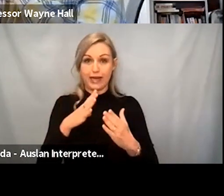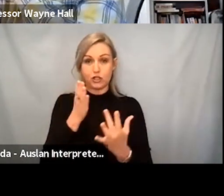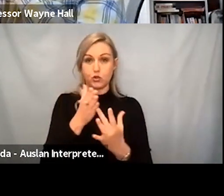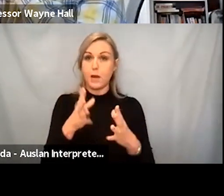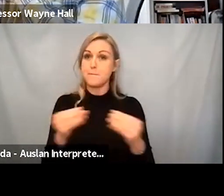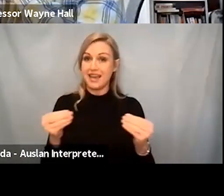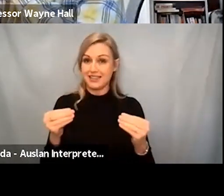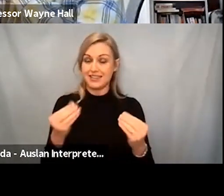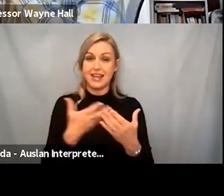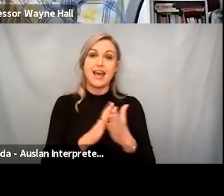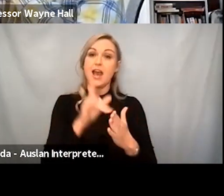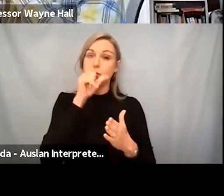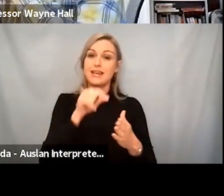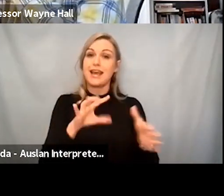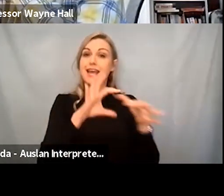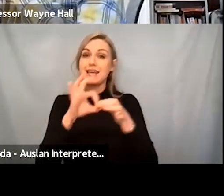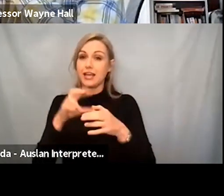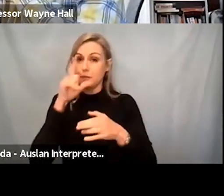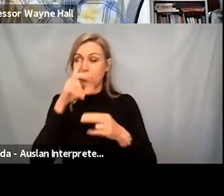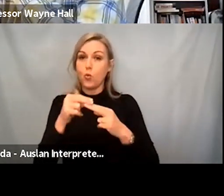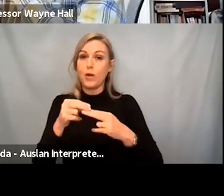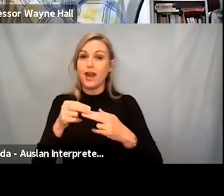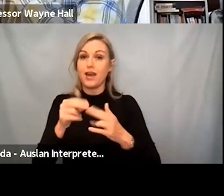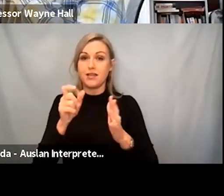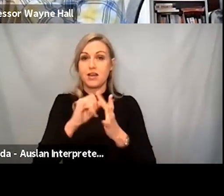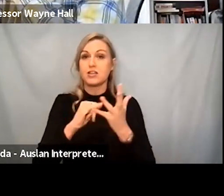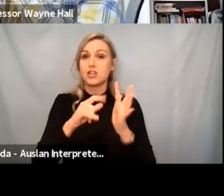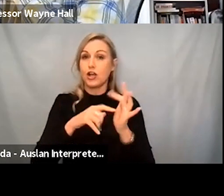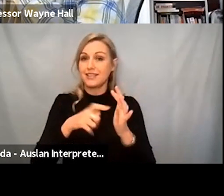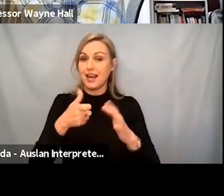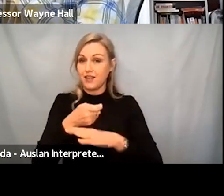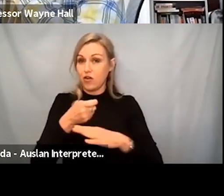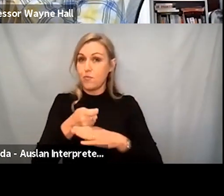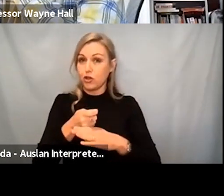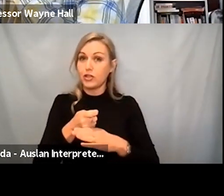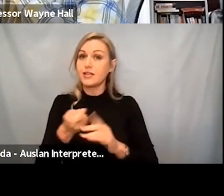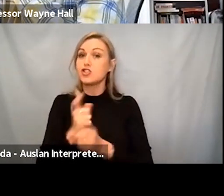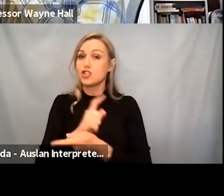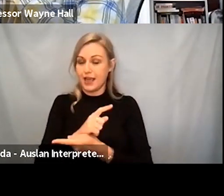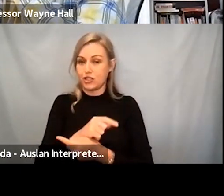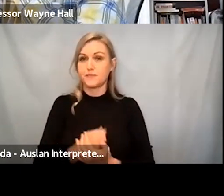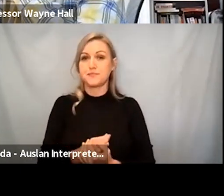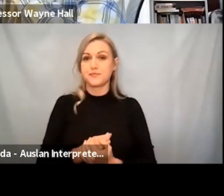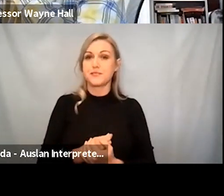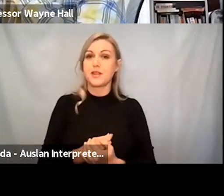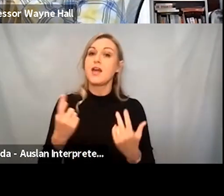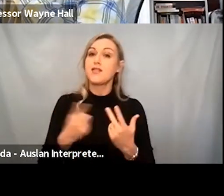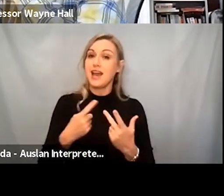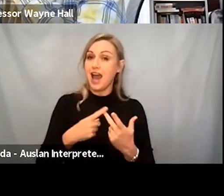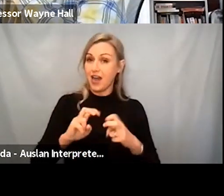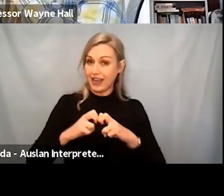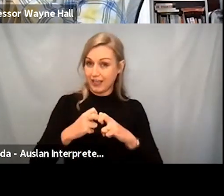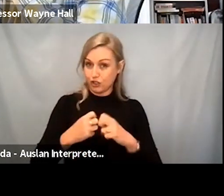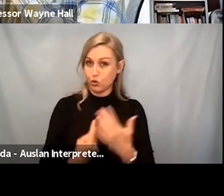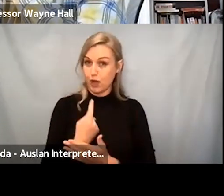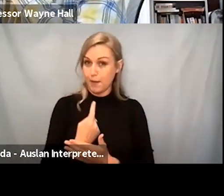in psychotherapeutic change. I guess the other question that comes up to us